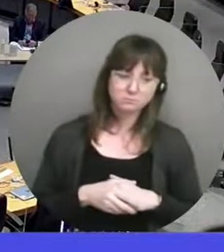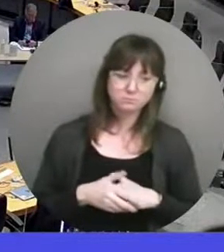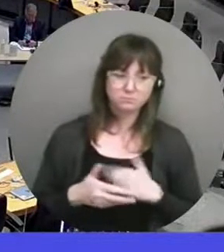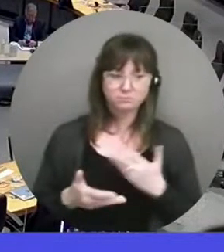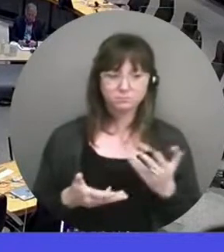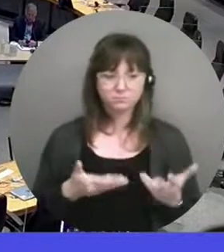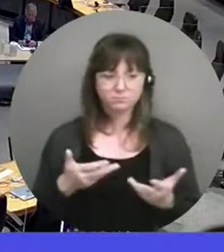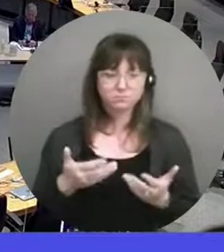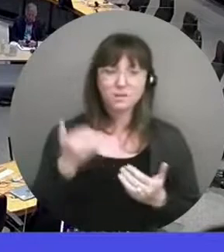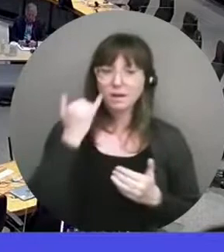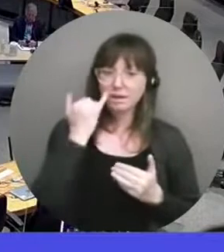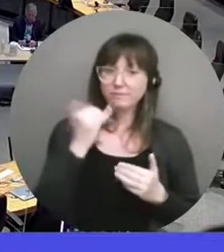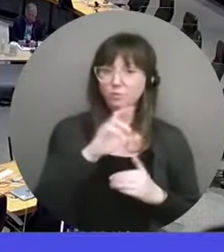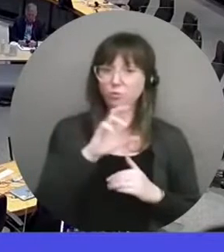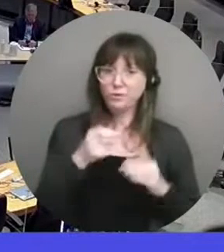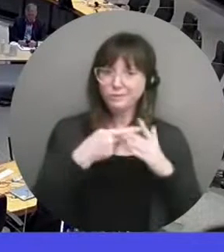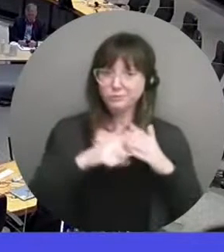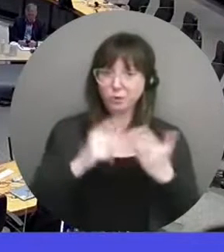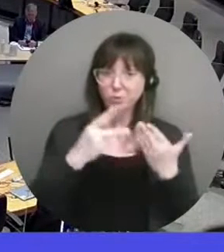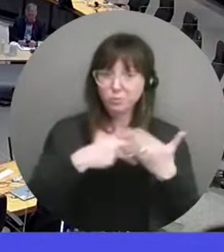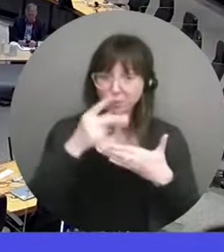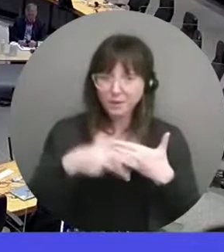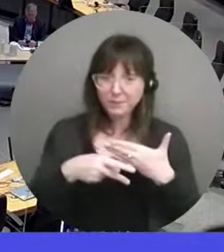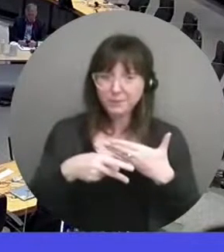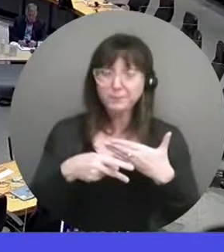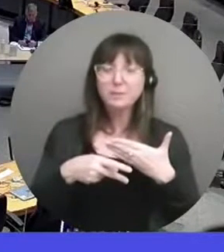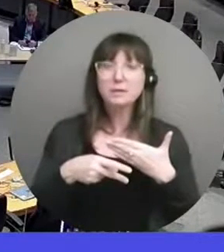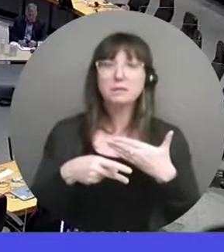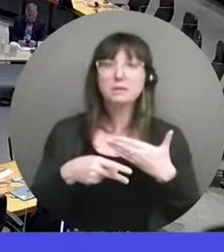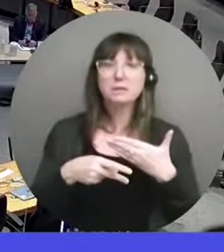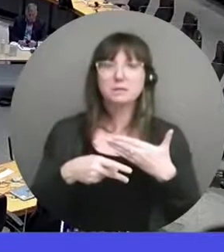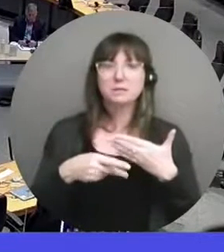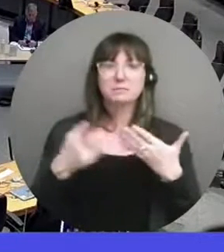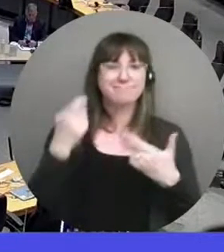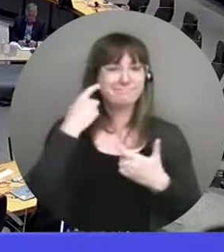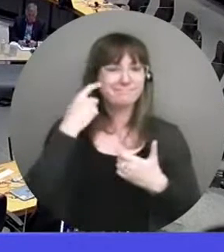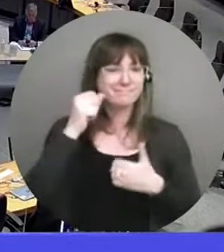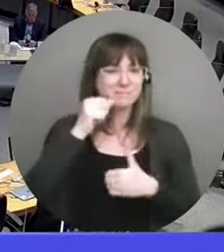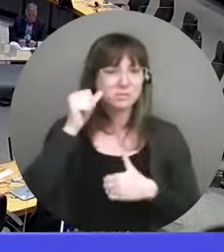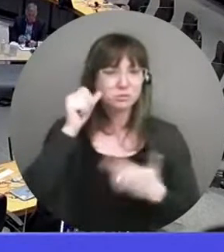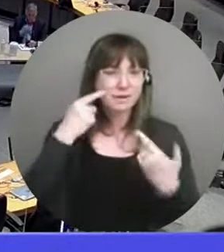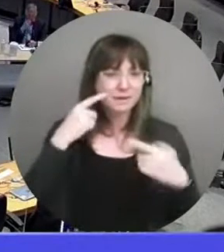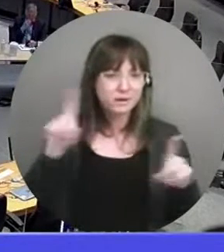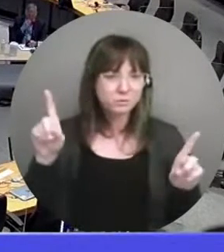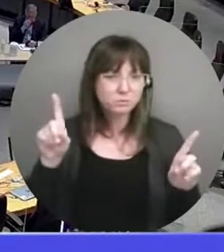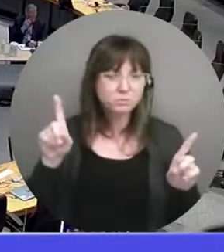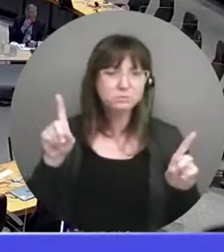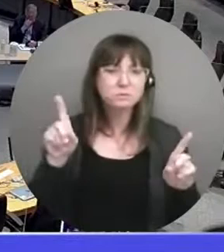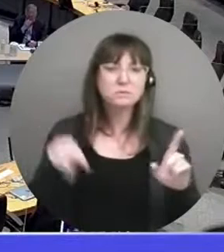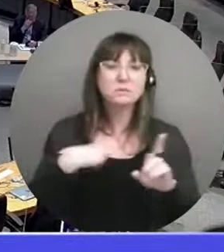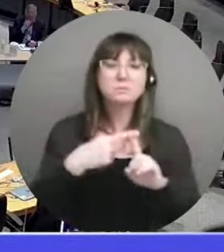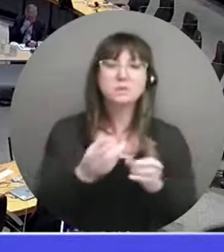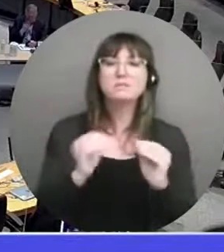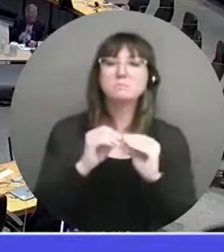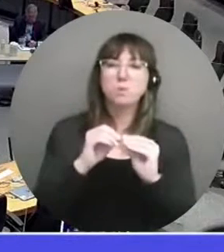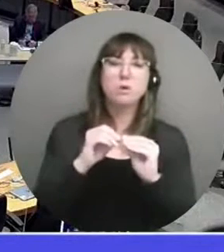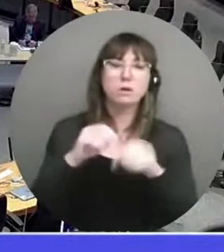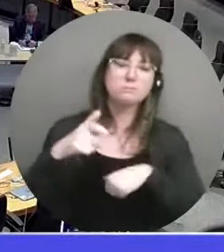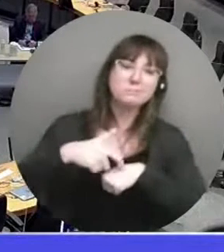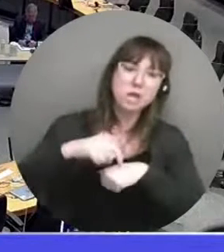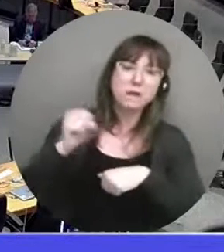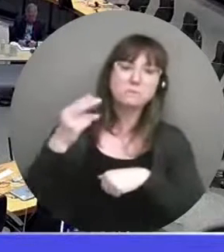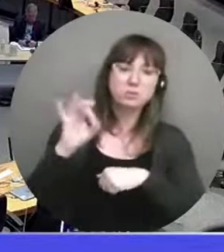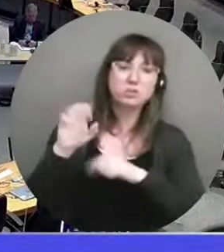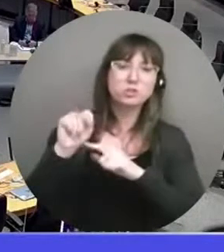restart programs as part of what was announced yesterday, additional shifts will likely be available as